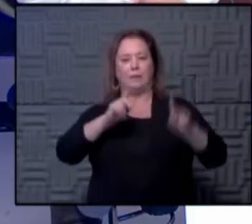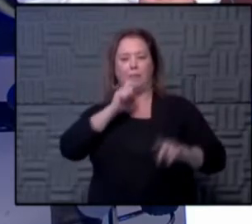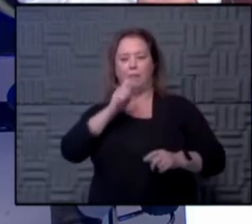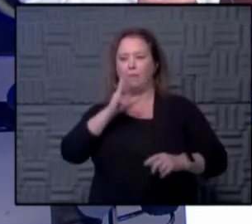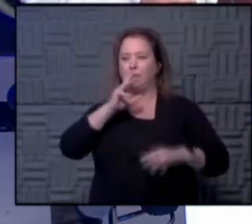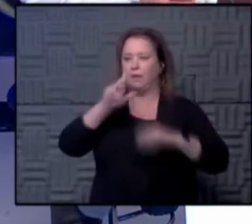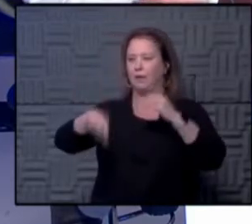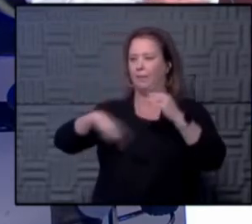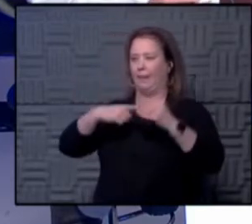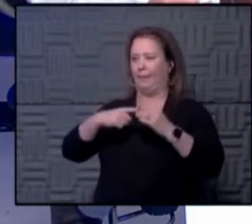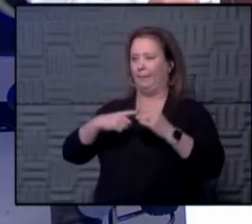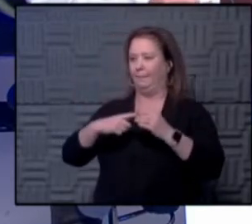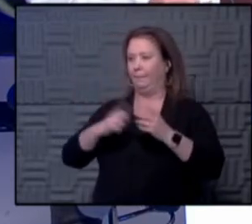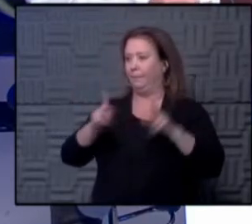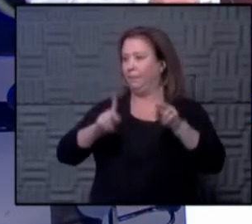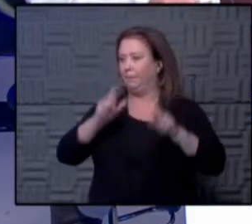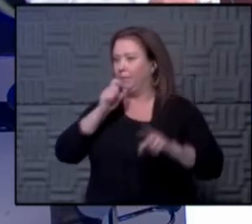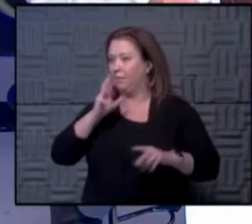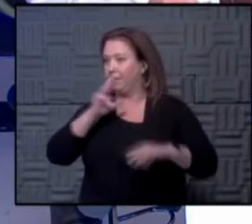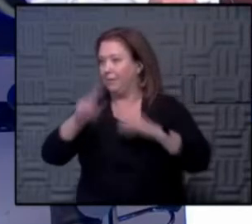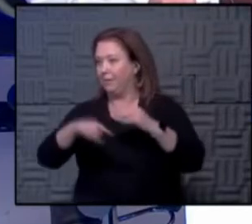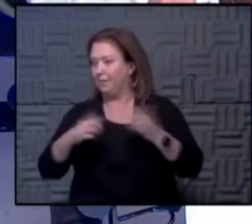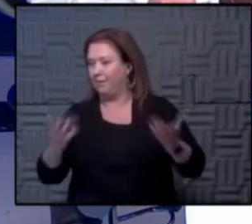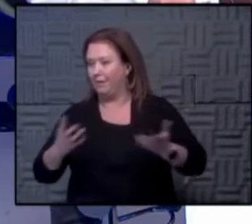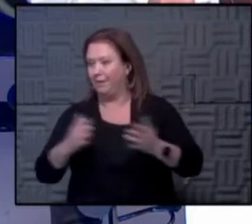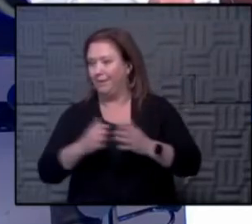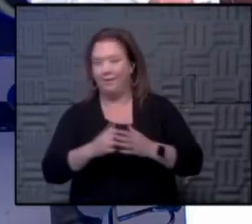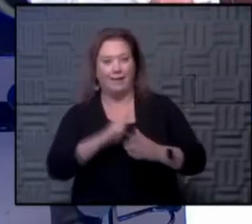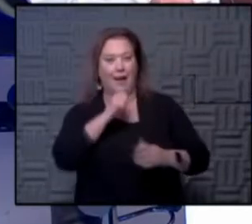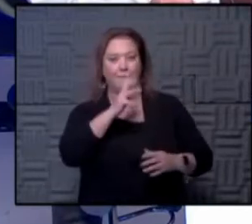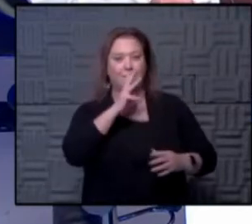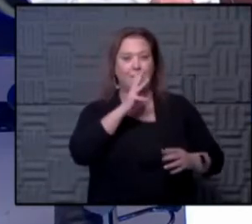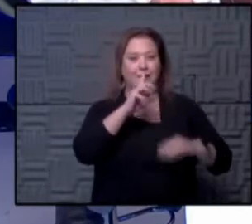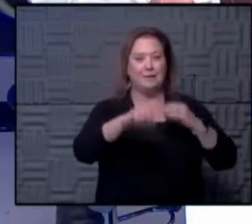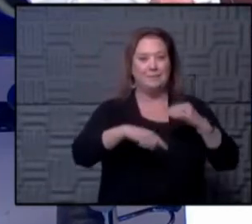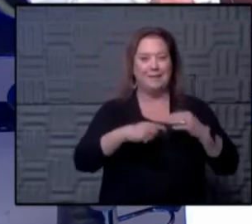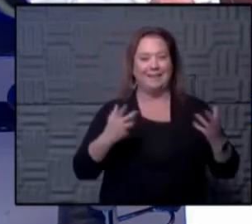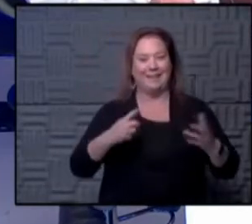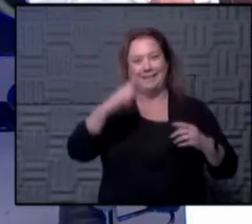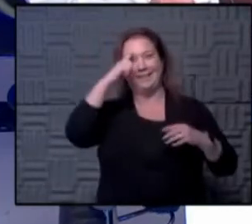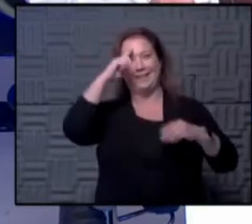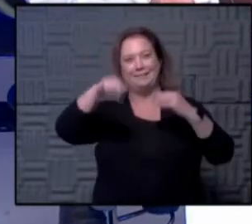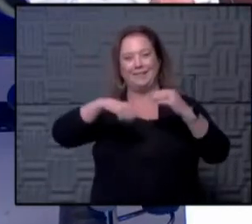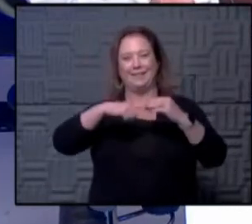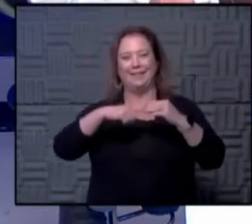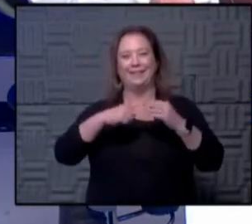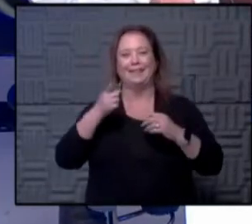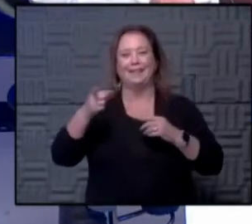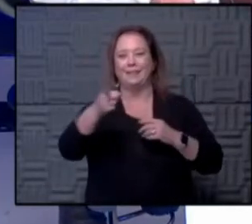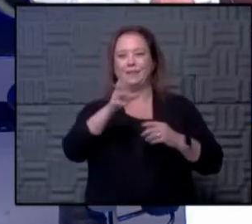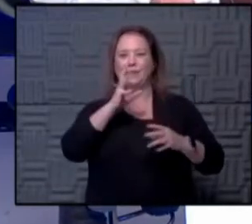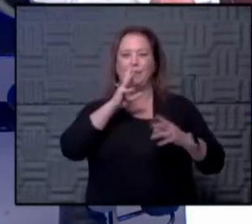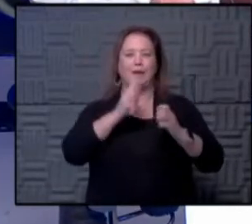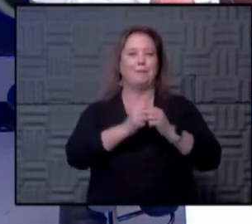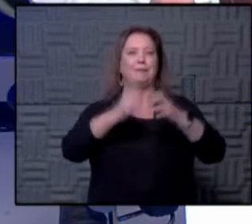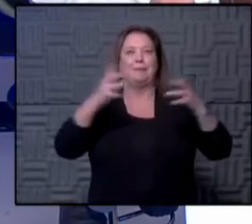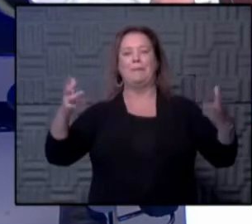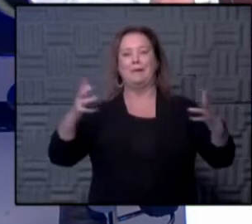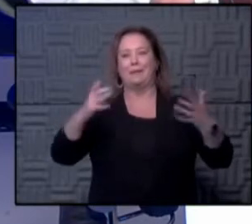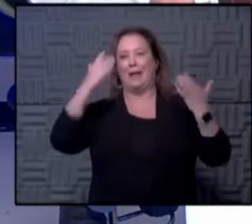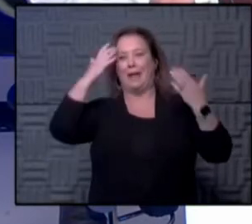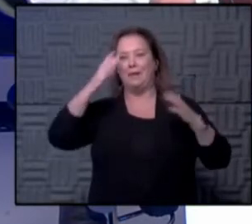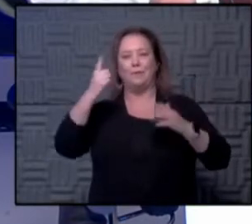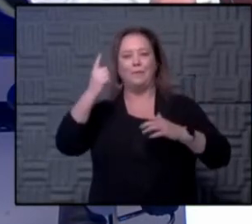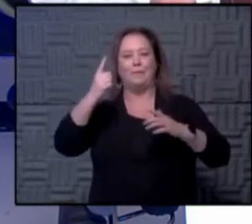opinion? I don't know. Yeah, I haven't talked about it. Let me think about that. Yeah, you guys talk about so much, so I just didn't know if there